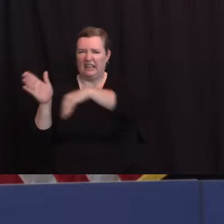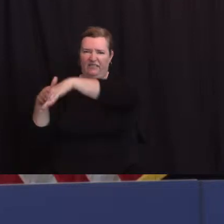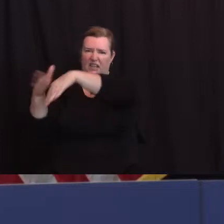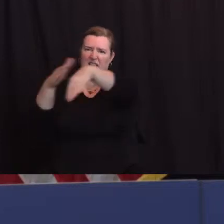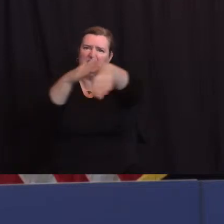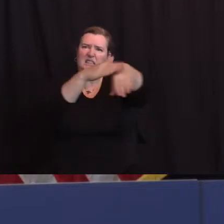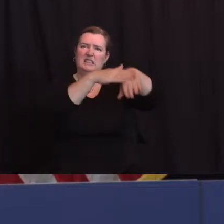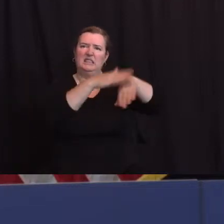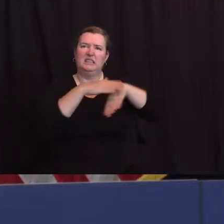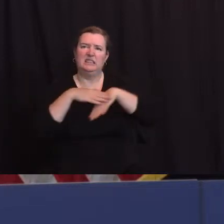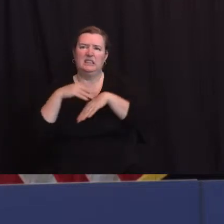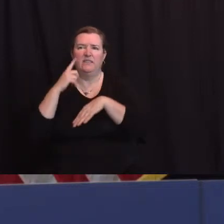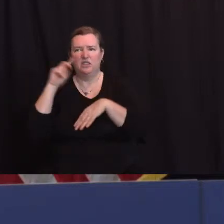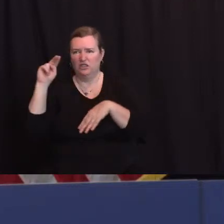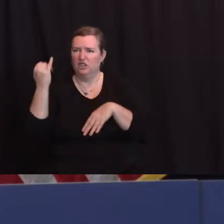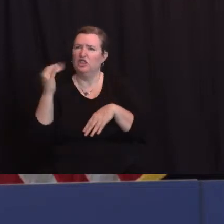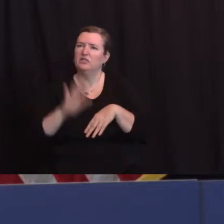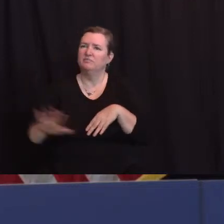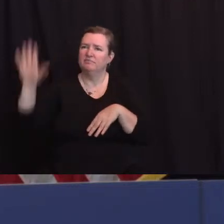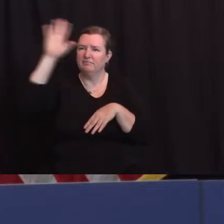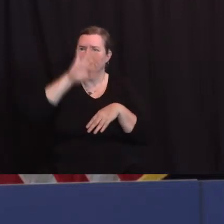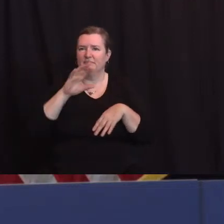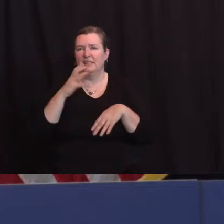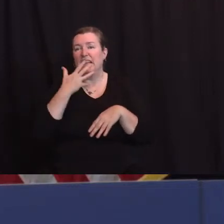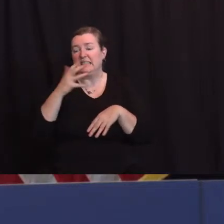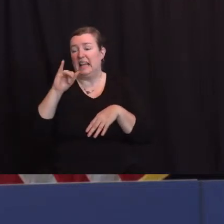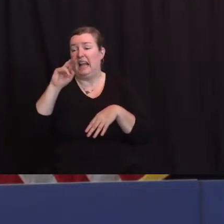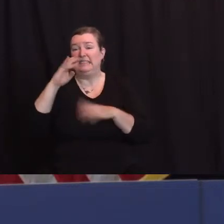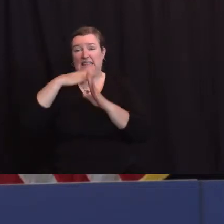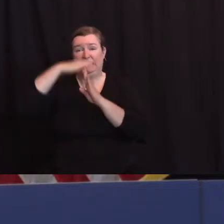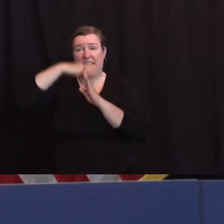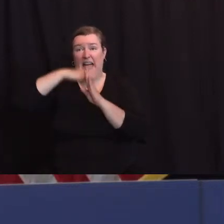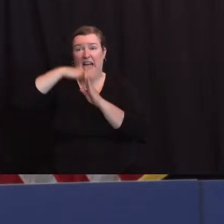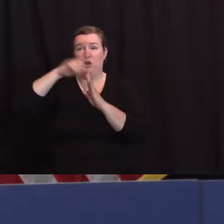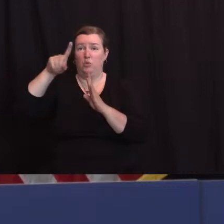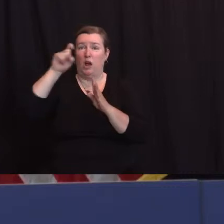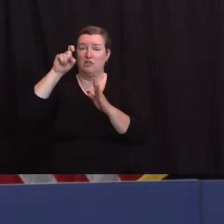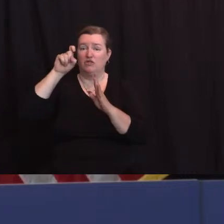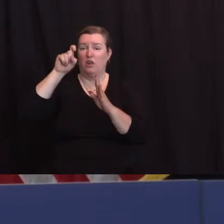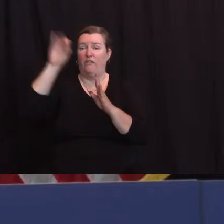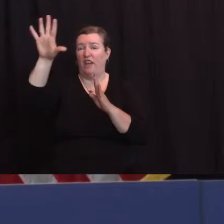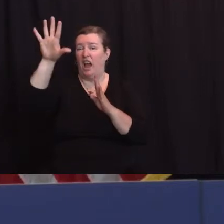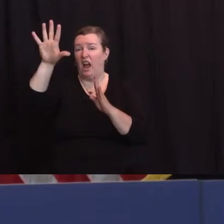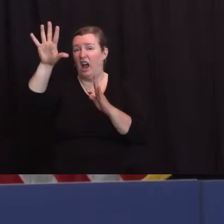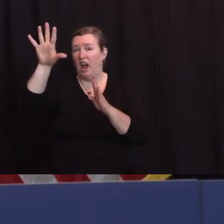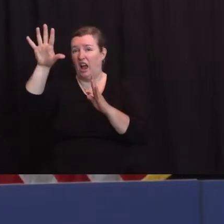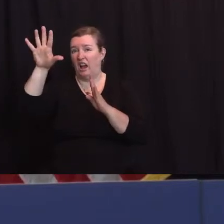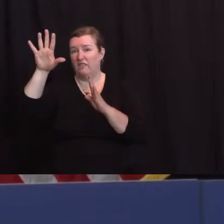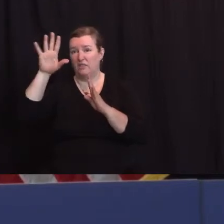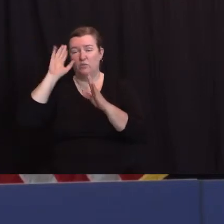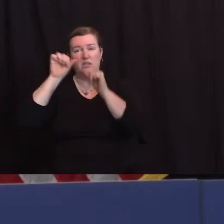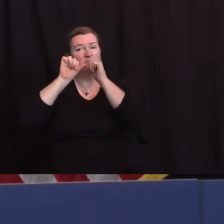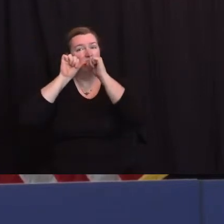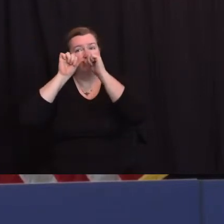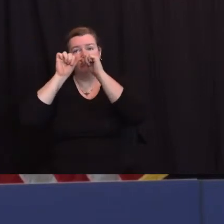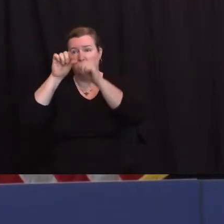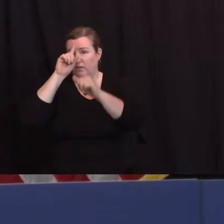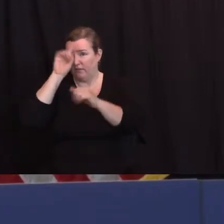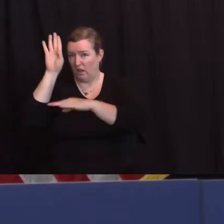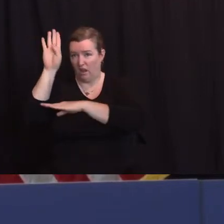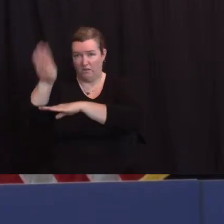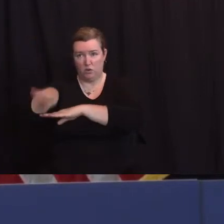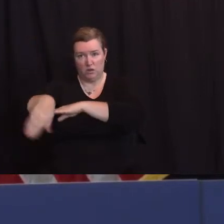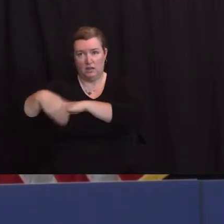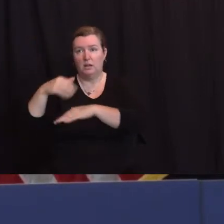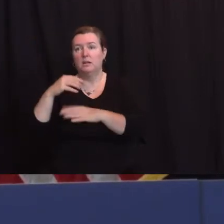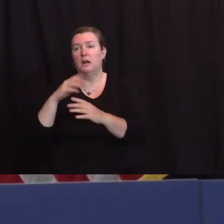of the state, with the heat index up 100 to 105 into this afternoon. I think that heat advisory ends at 8 tonight.